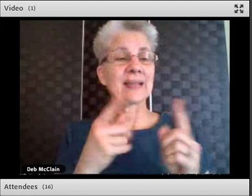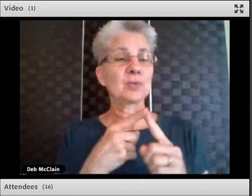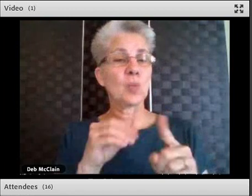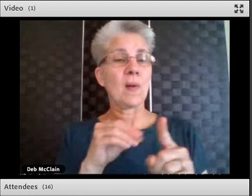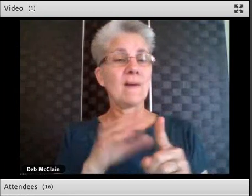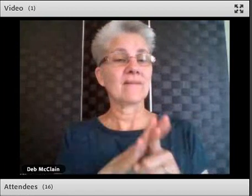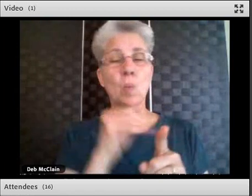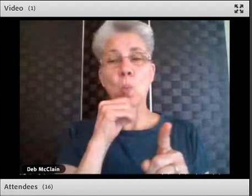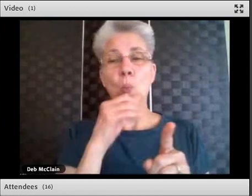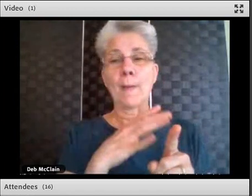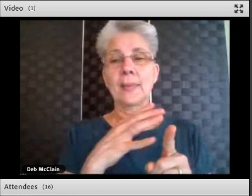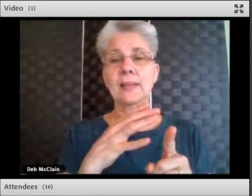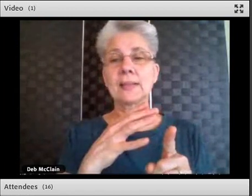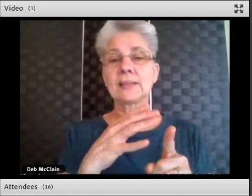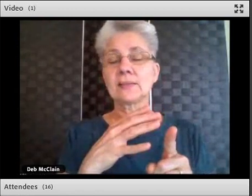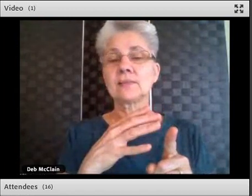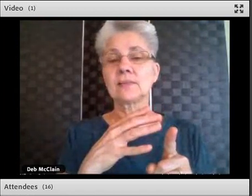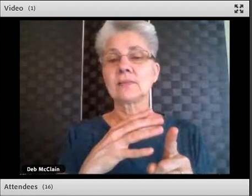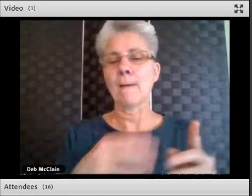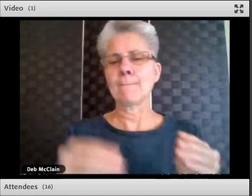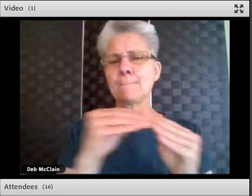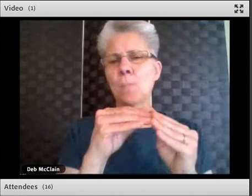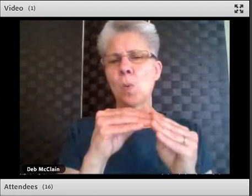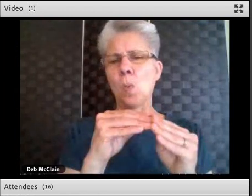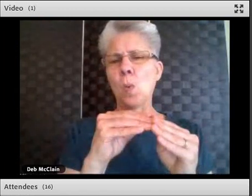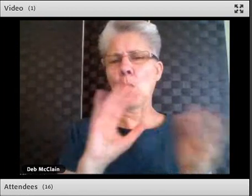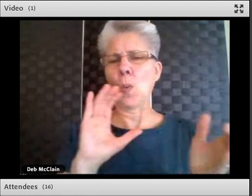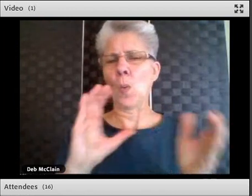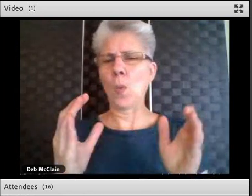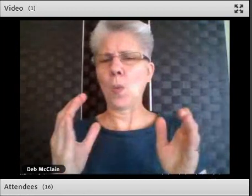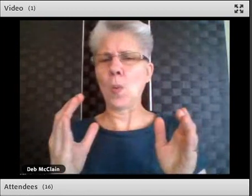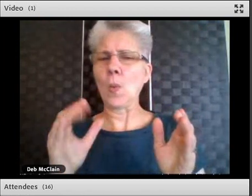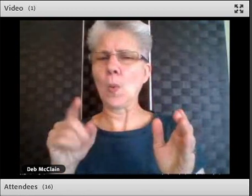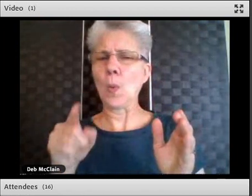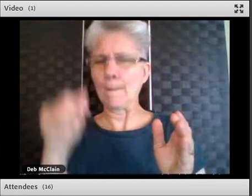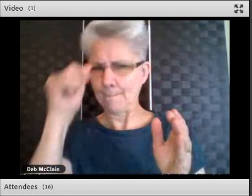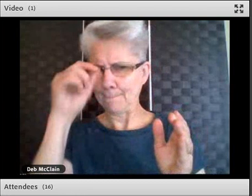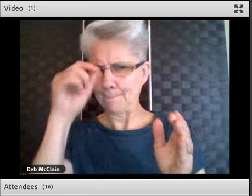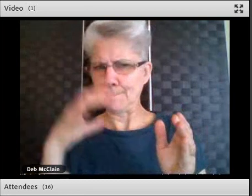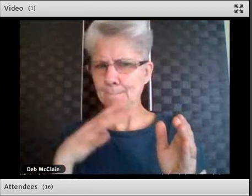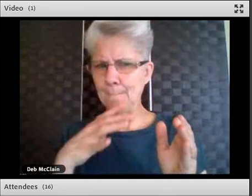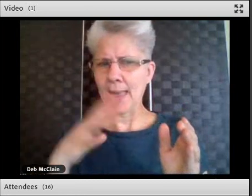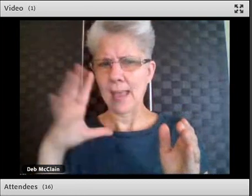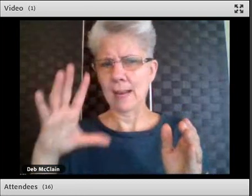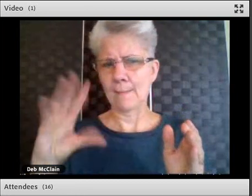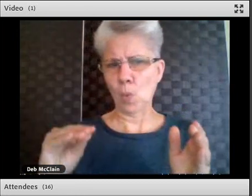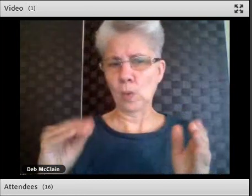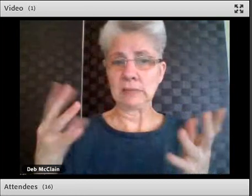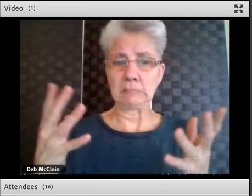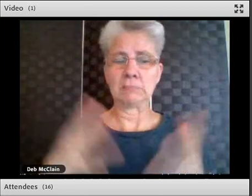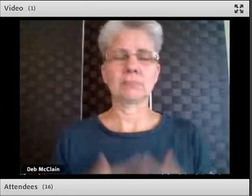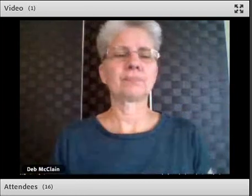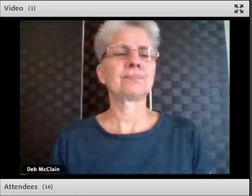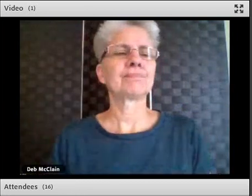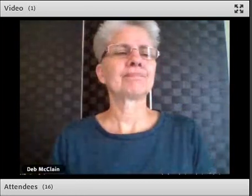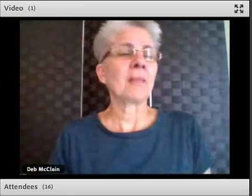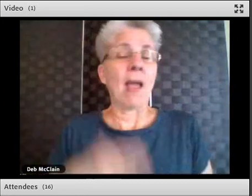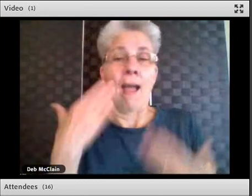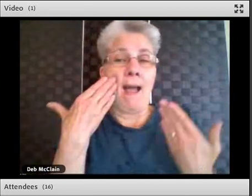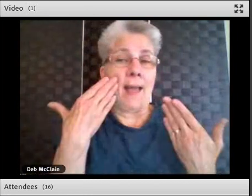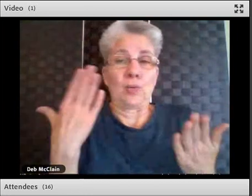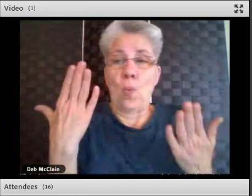affect women and females more so than men and boys. I don't know why